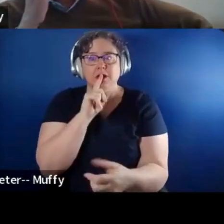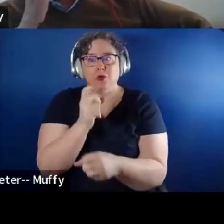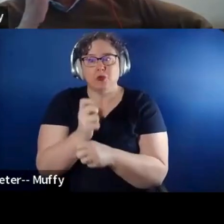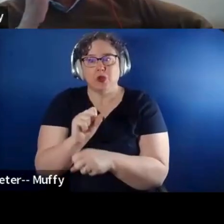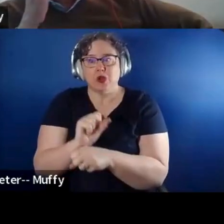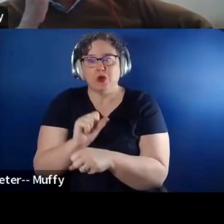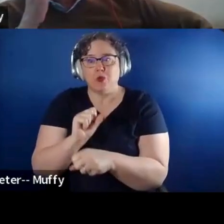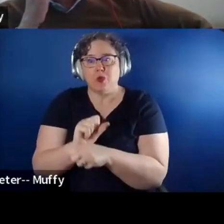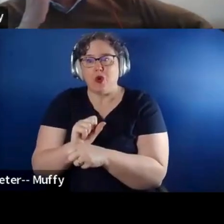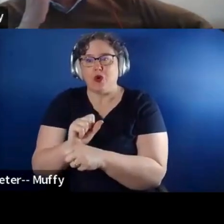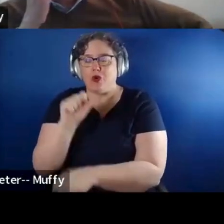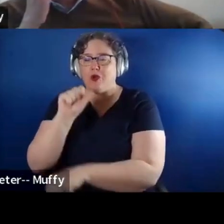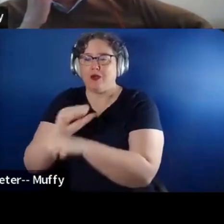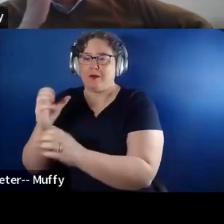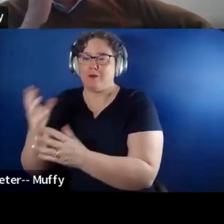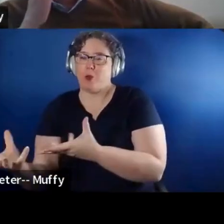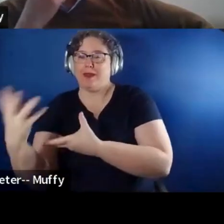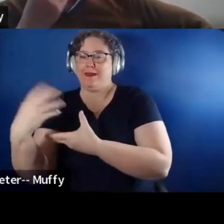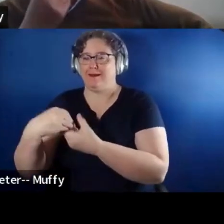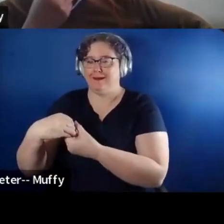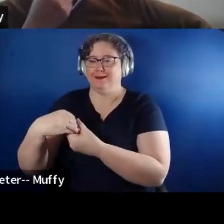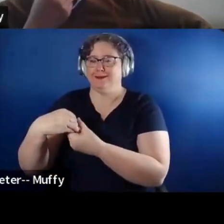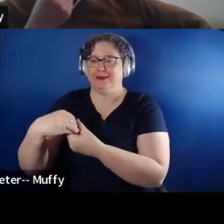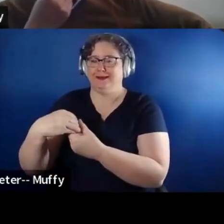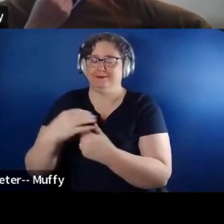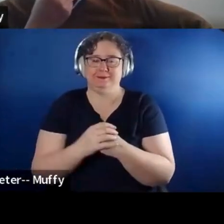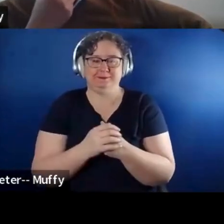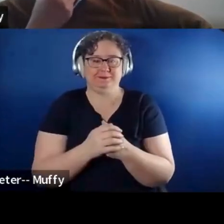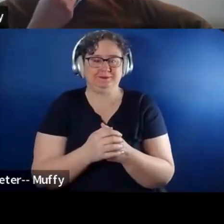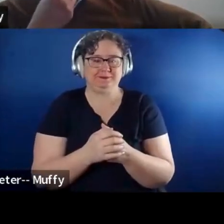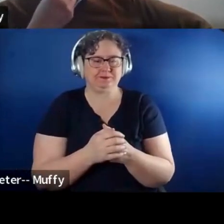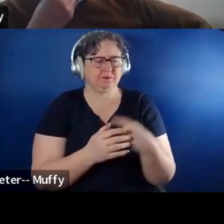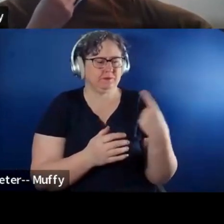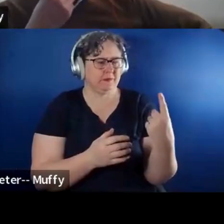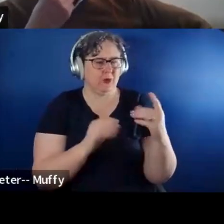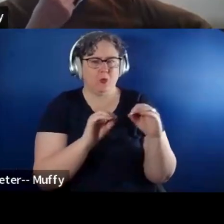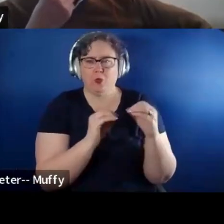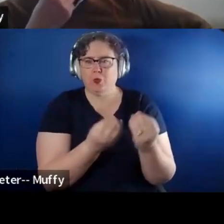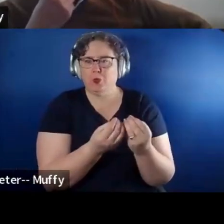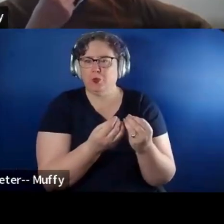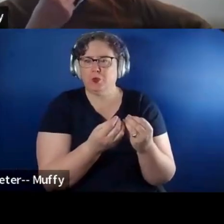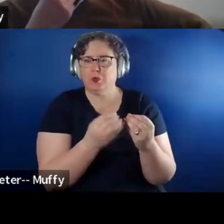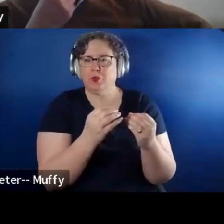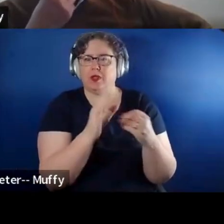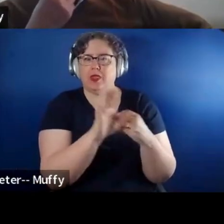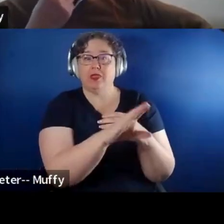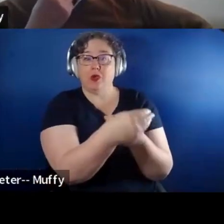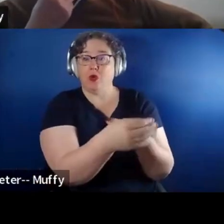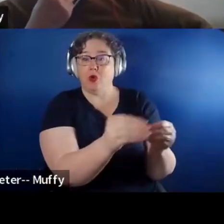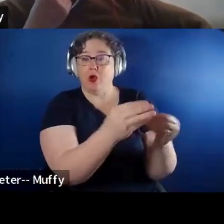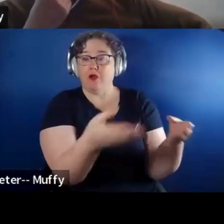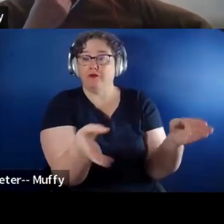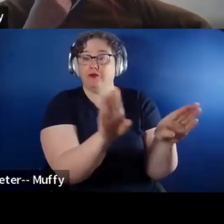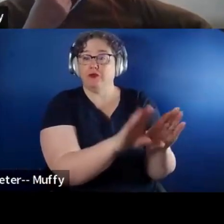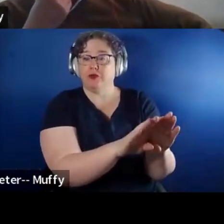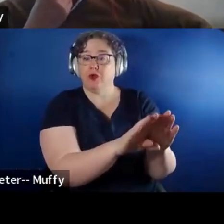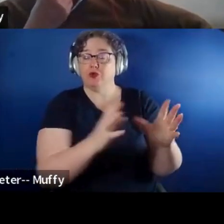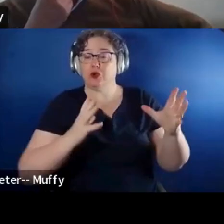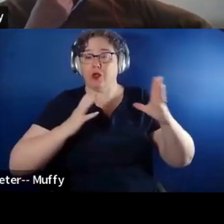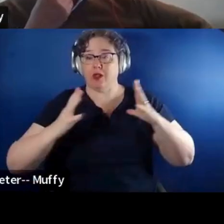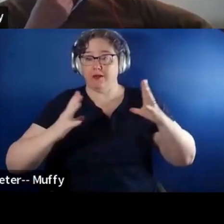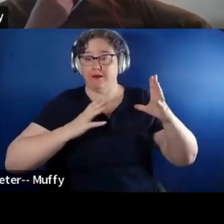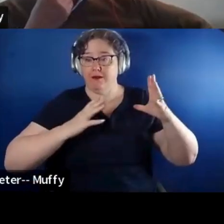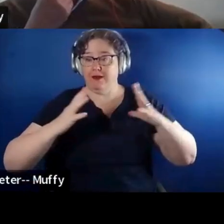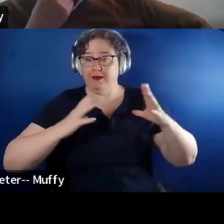employee engagement. So with one organization, their offices close over the holiday period.